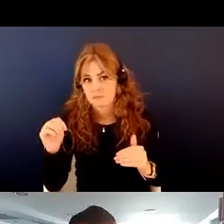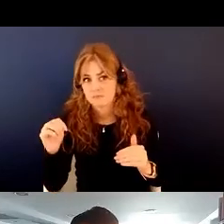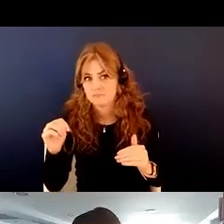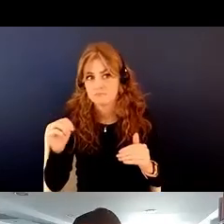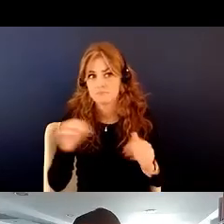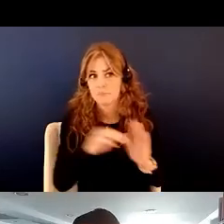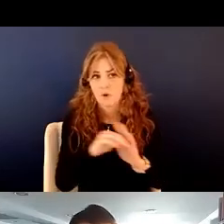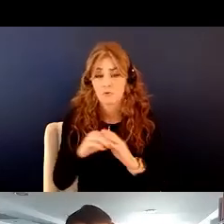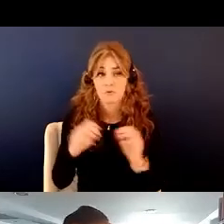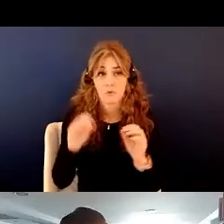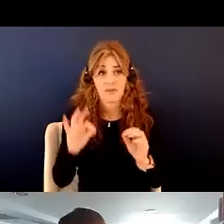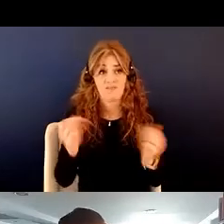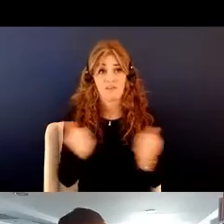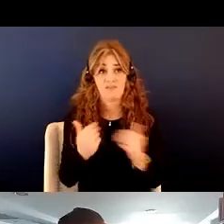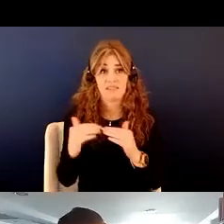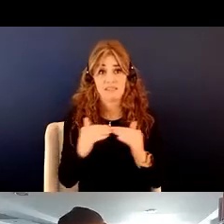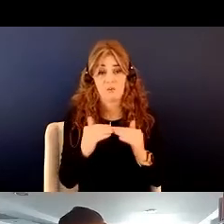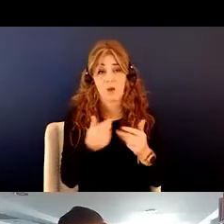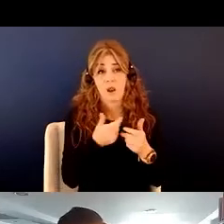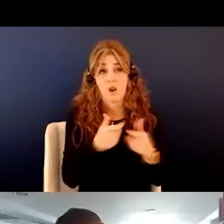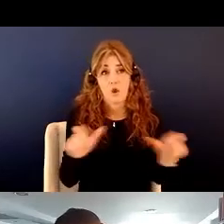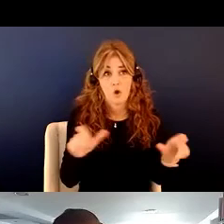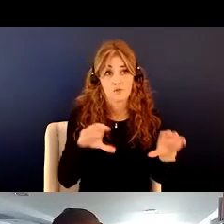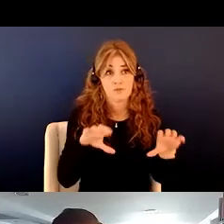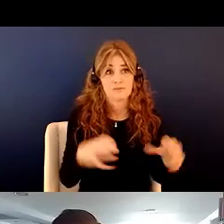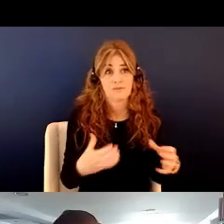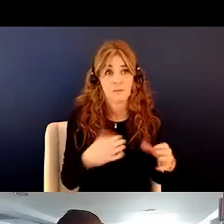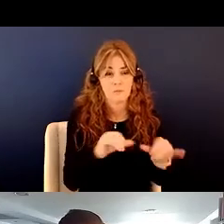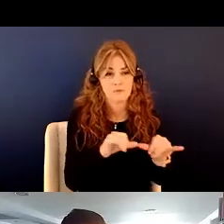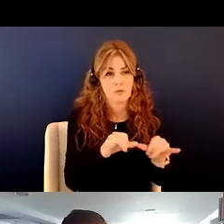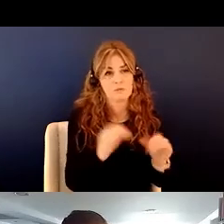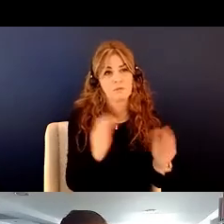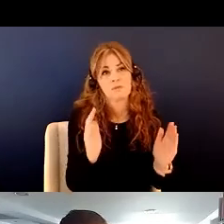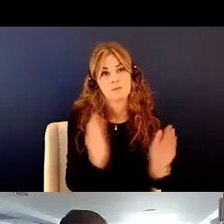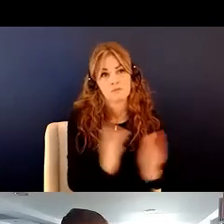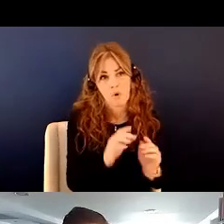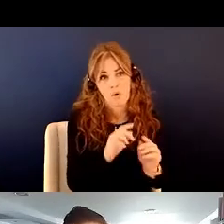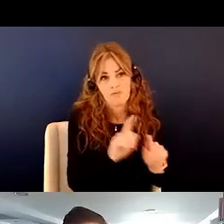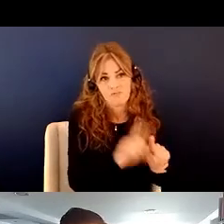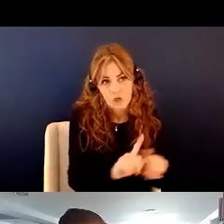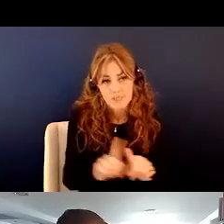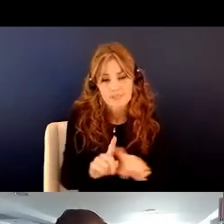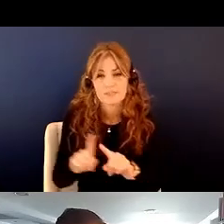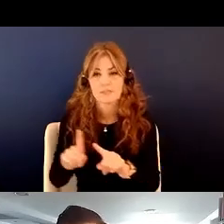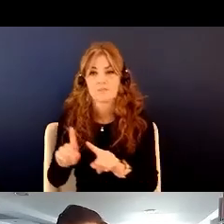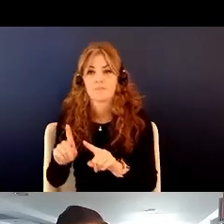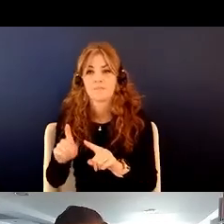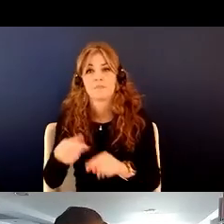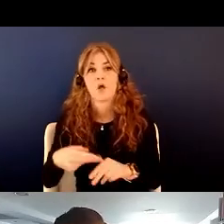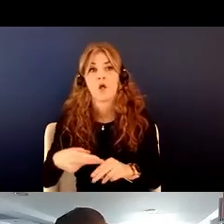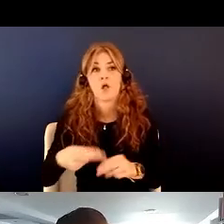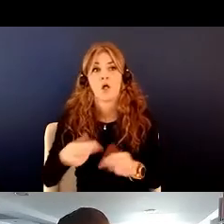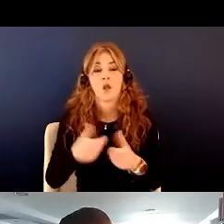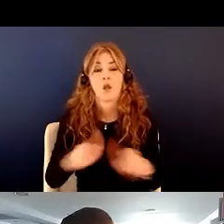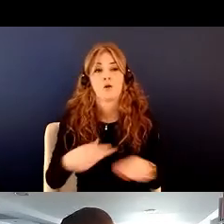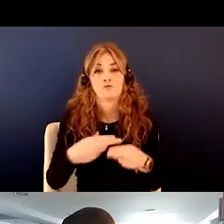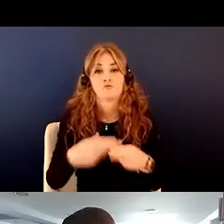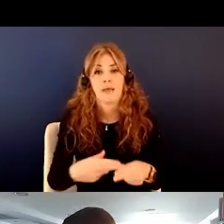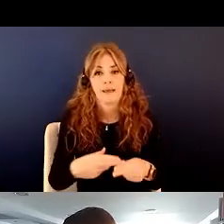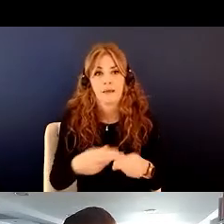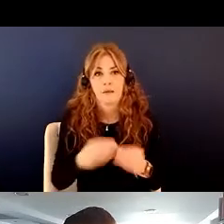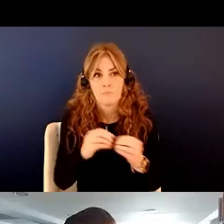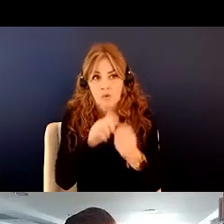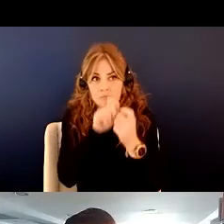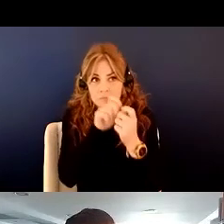everything equal, larger sample sizes are going to equal smaller variances, larger weights, more precision in your meta-analytic